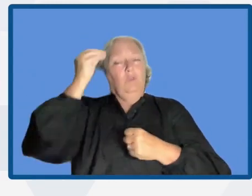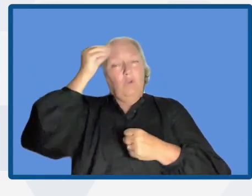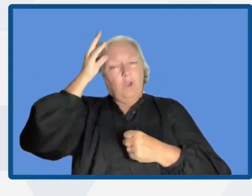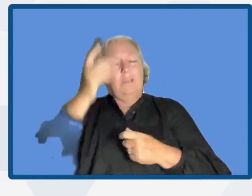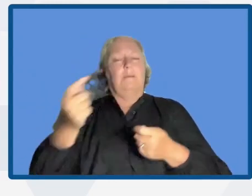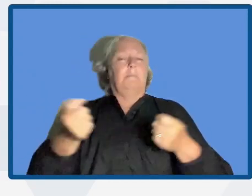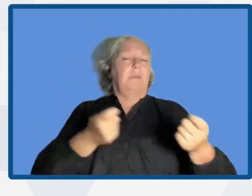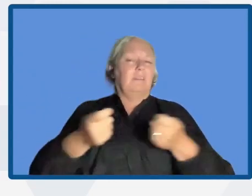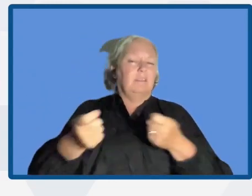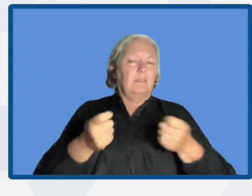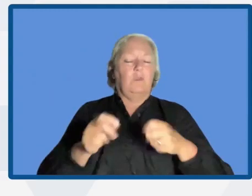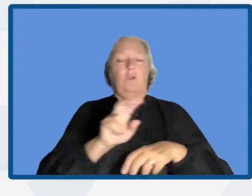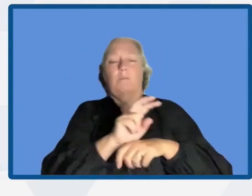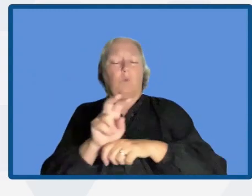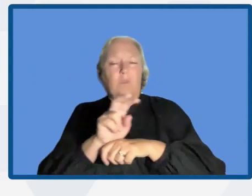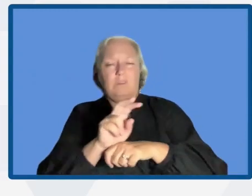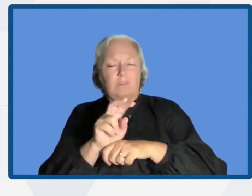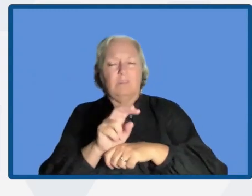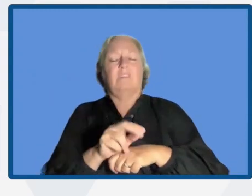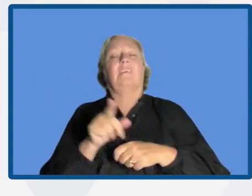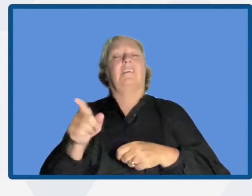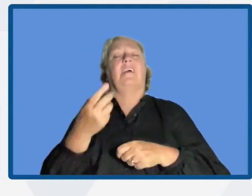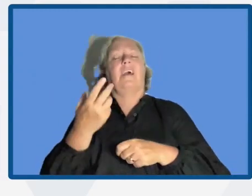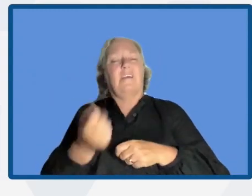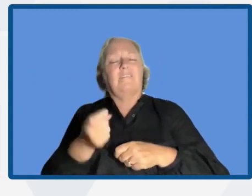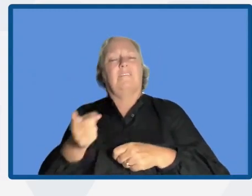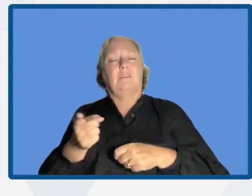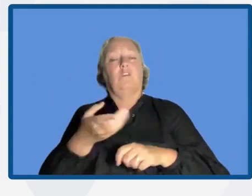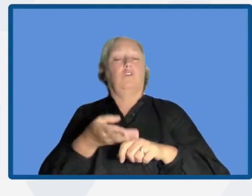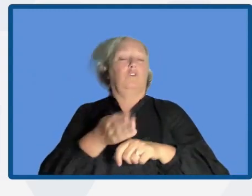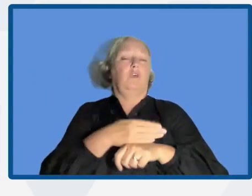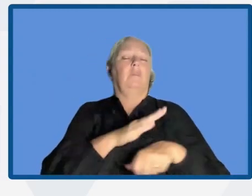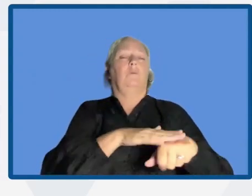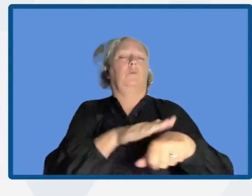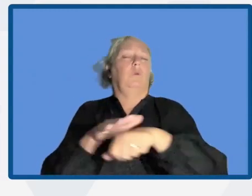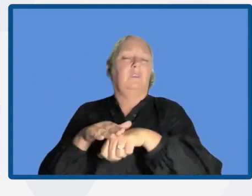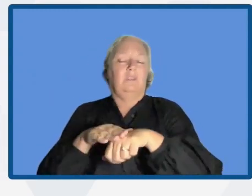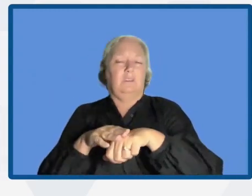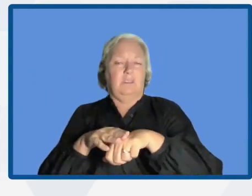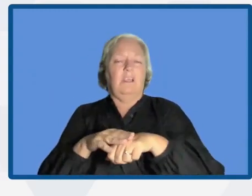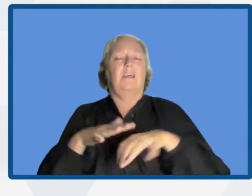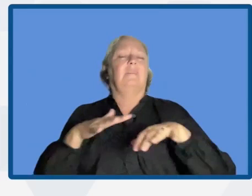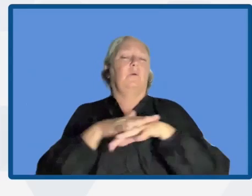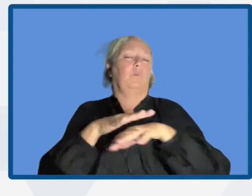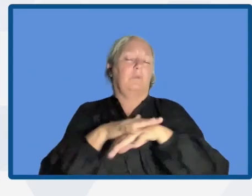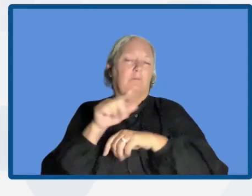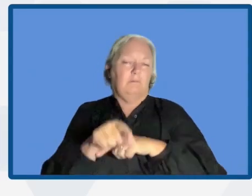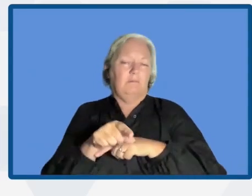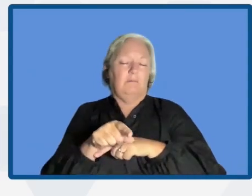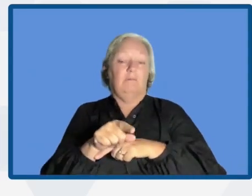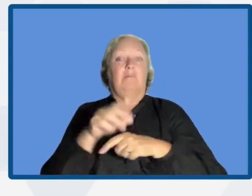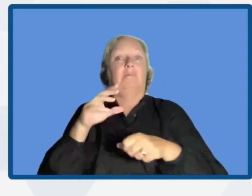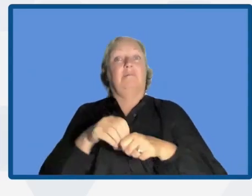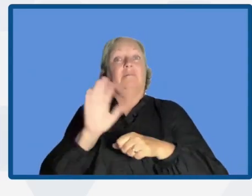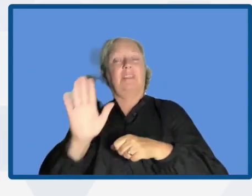monitoring, and territorial articulation through early warning network that are part of the experiences that we